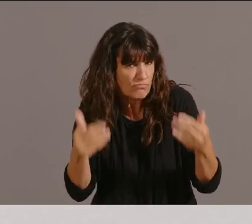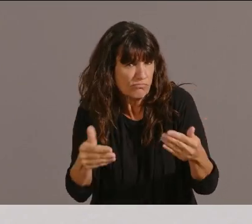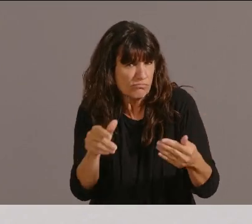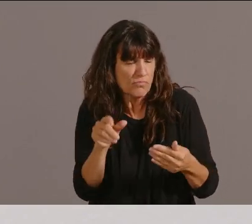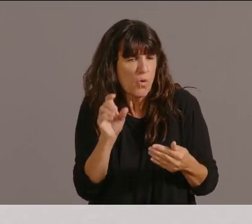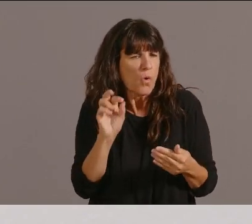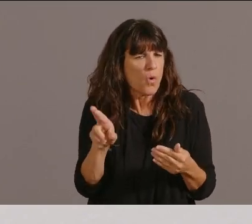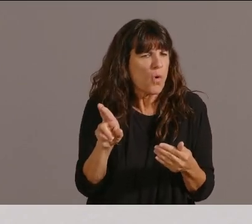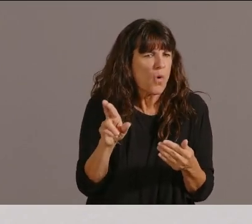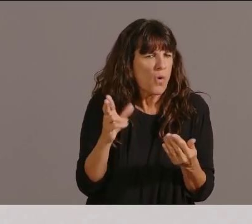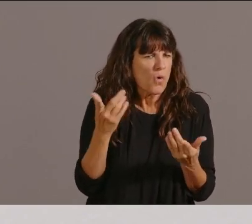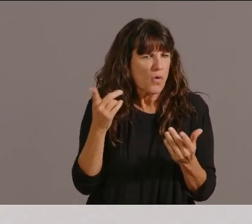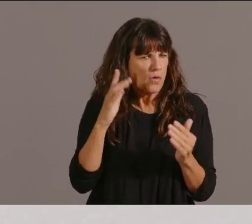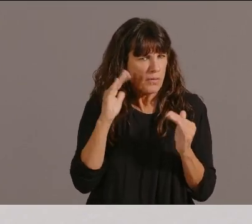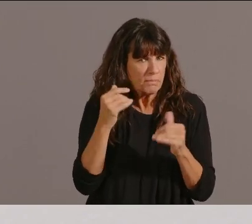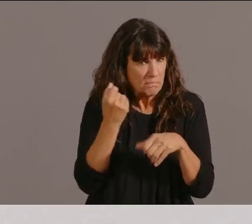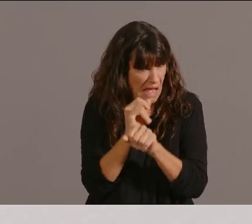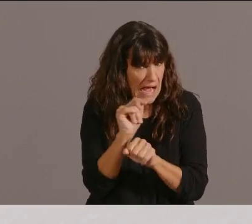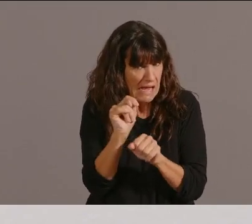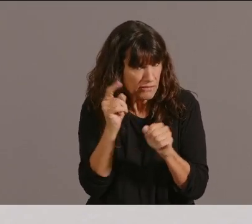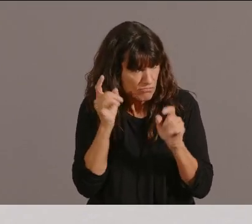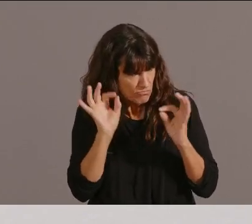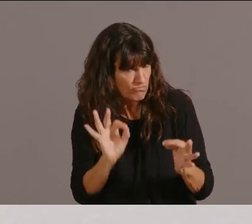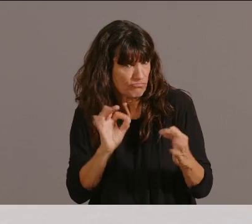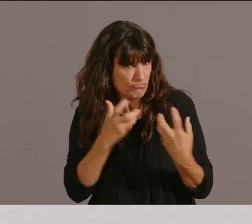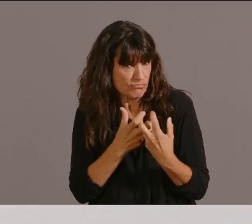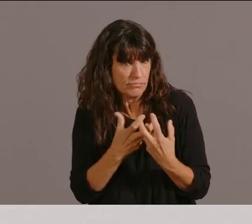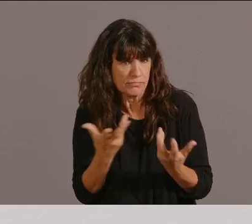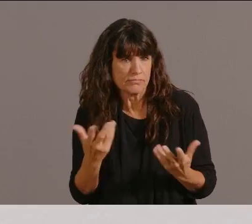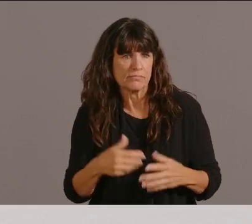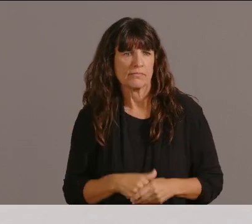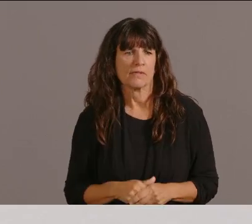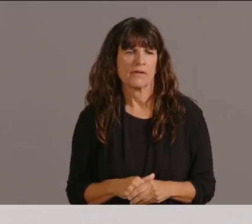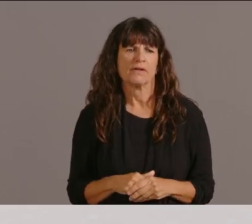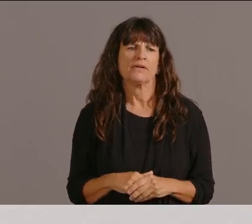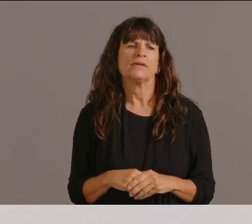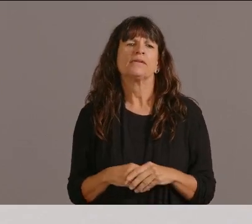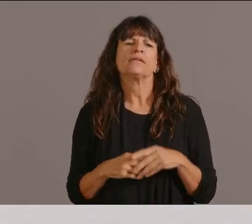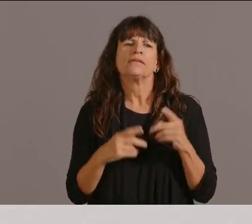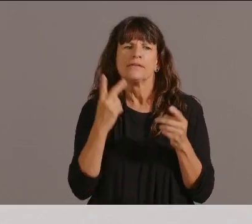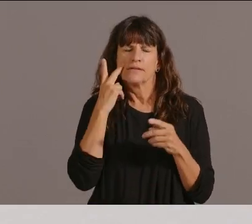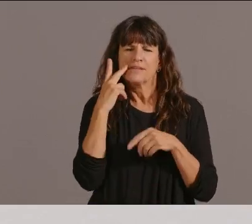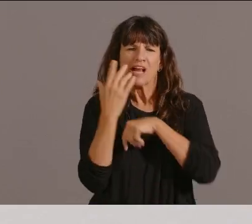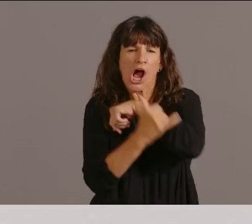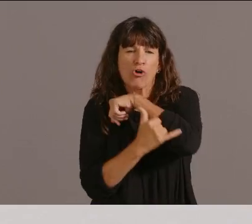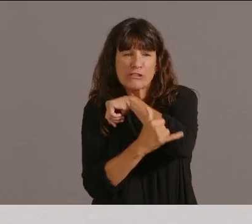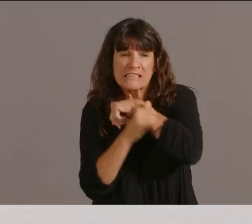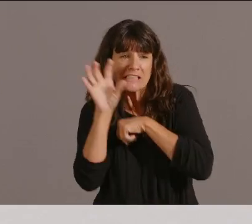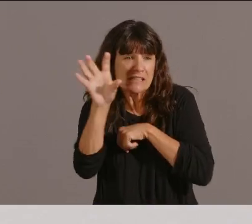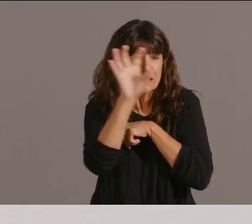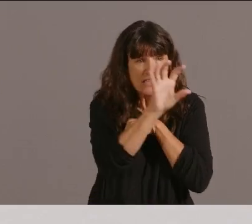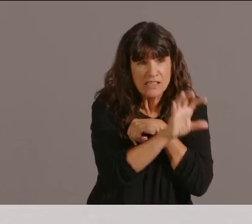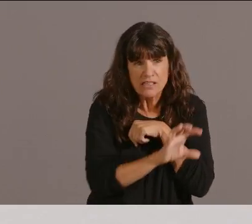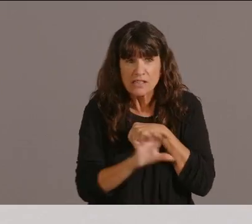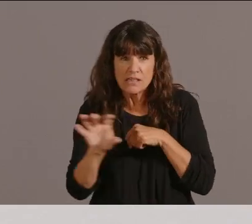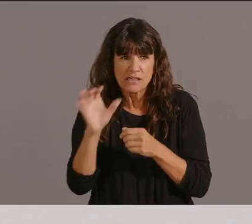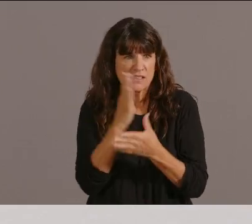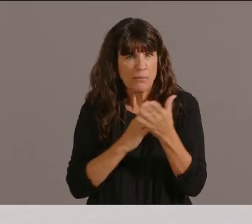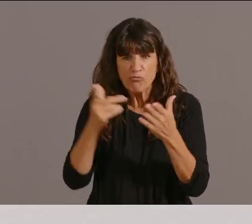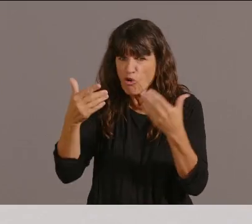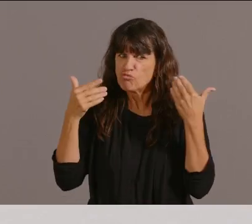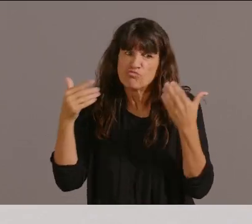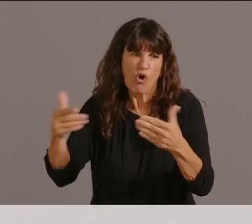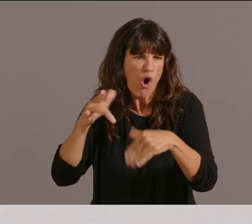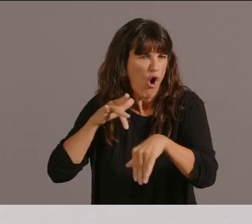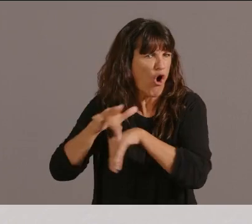get there? Because we're starting to see a pattern with smaller counties opening it up a little bit sooner than larger counties. Can you talk to us about what people